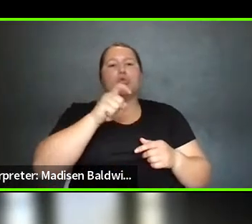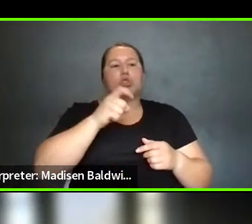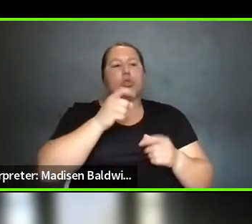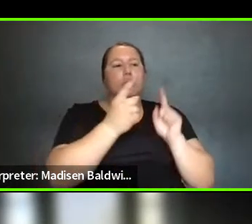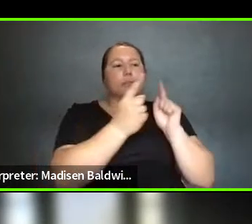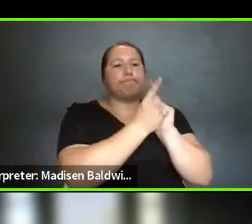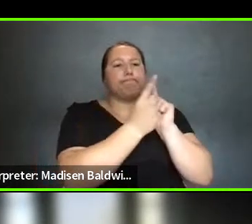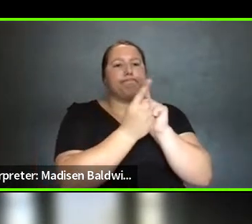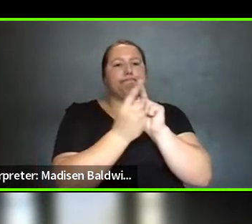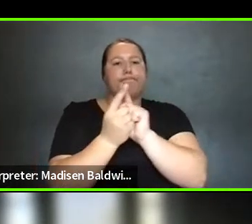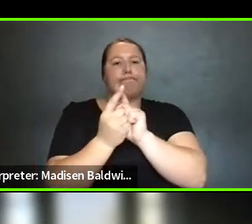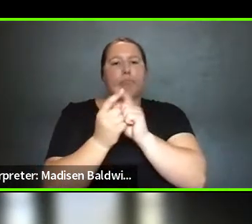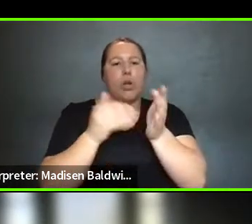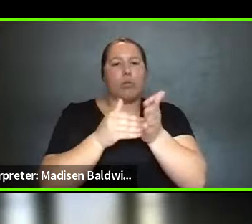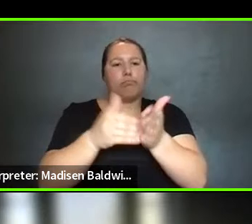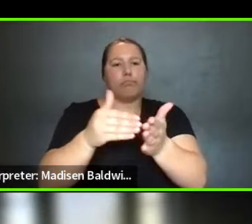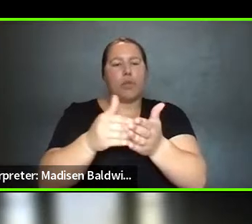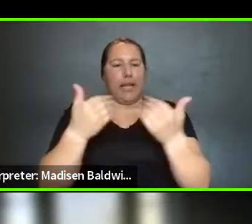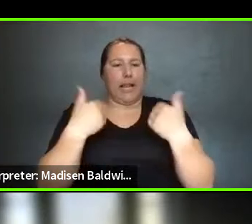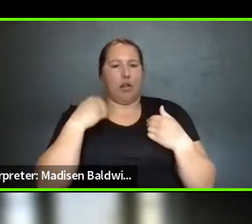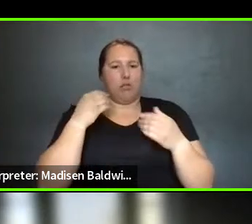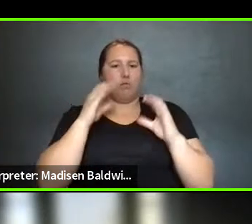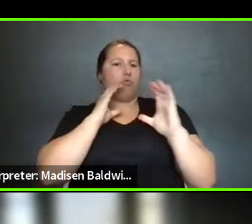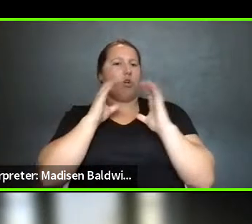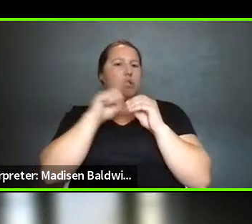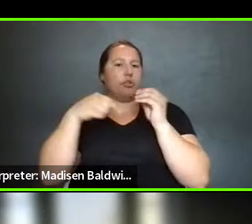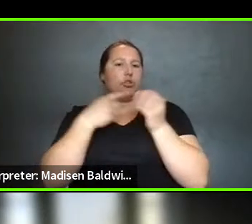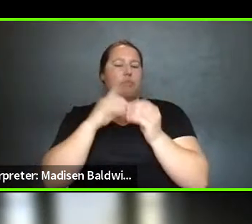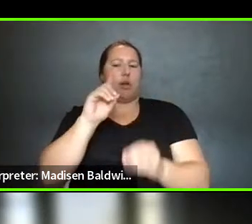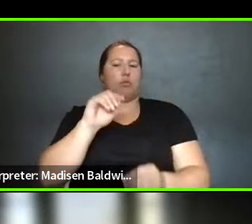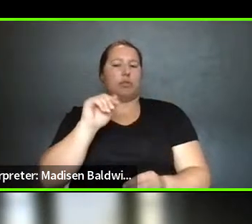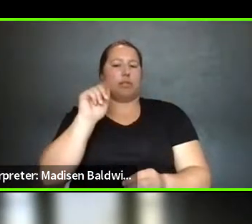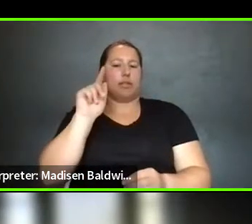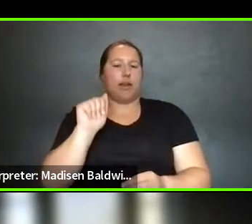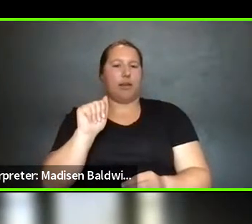data? Or I'd also point to Nick